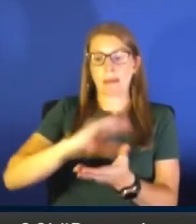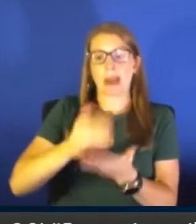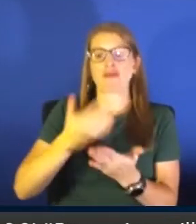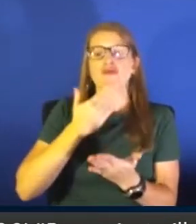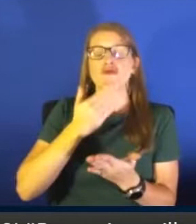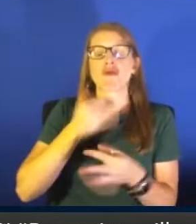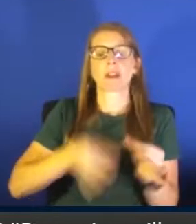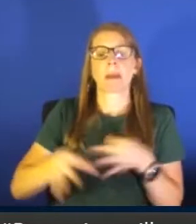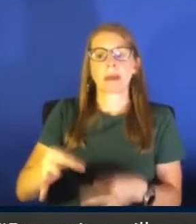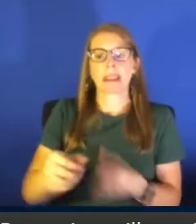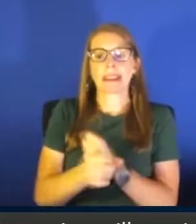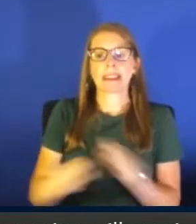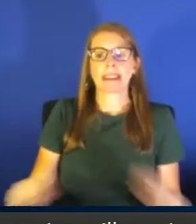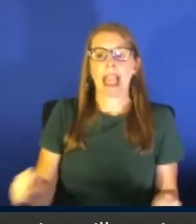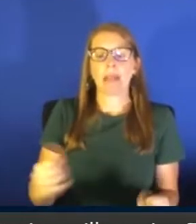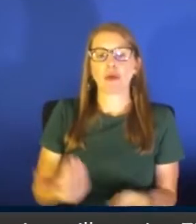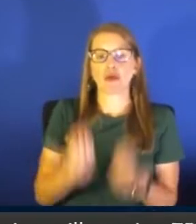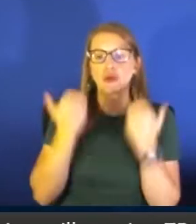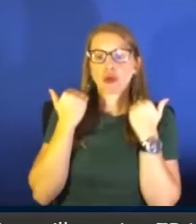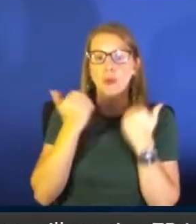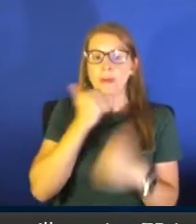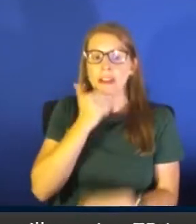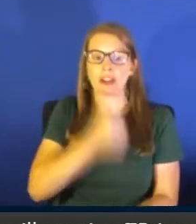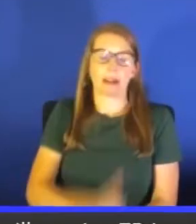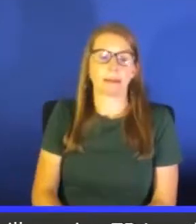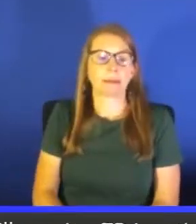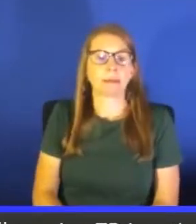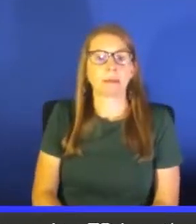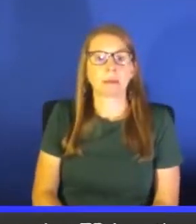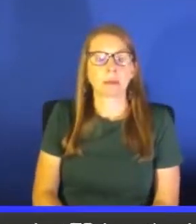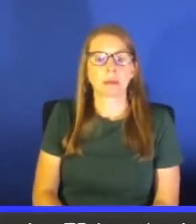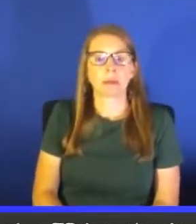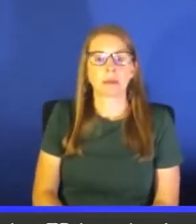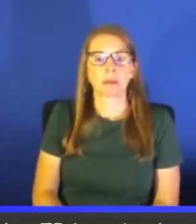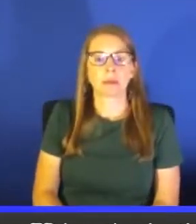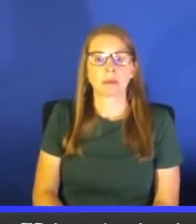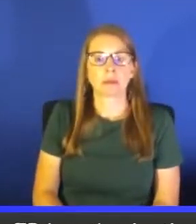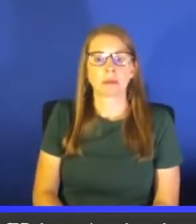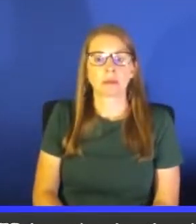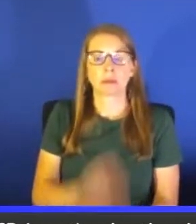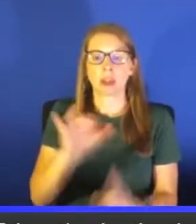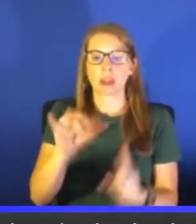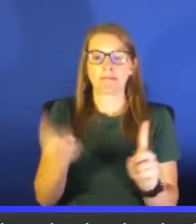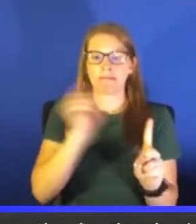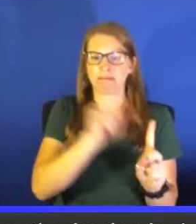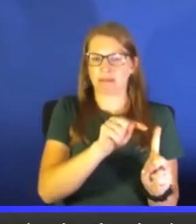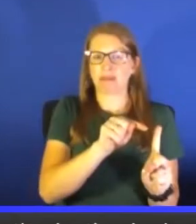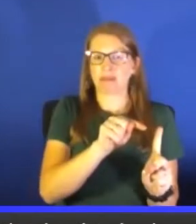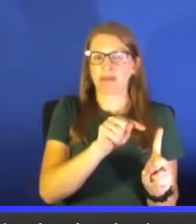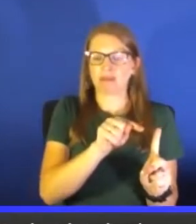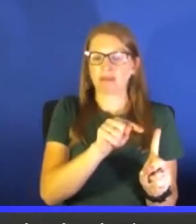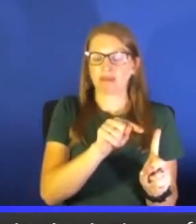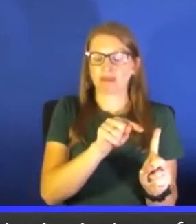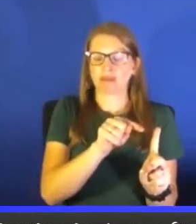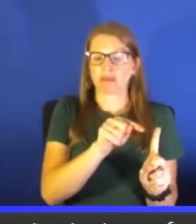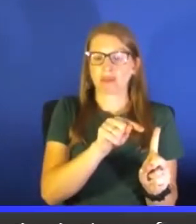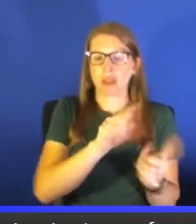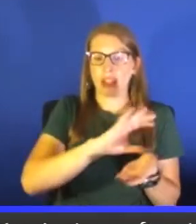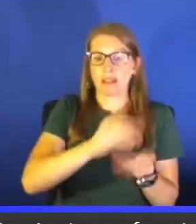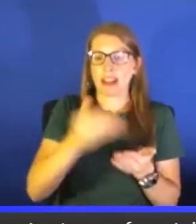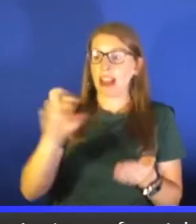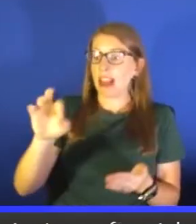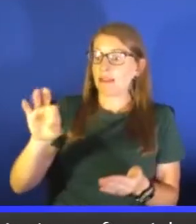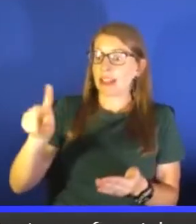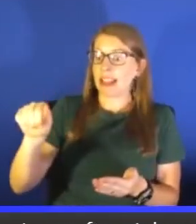is safe to consume each day. So this comes back to kind of my point earlier, is that the amount that the FDA says is safe is